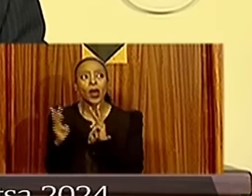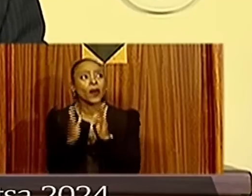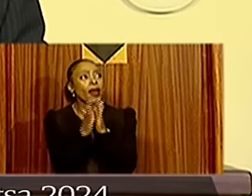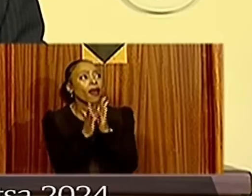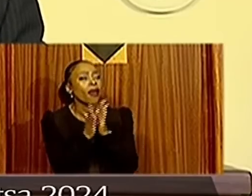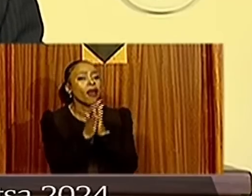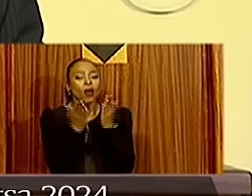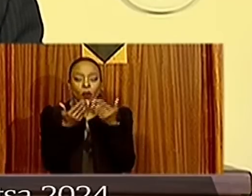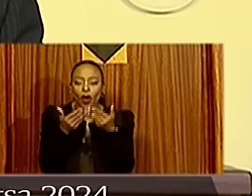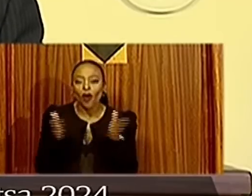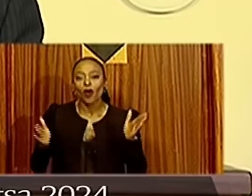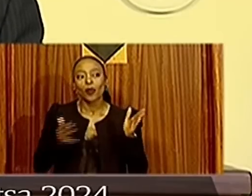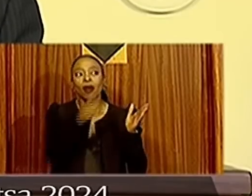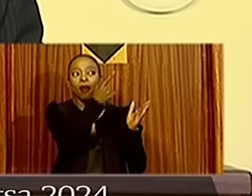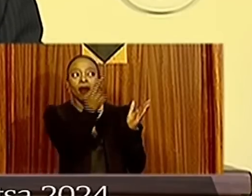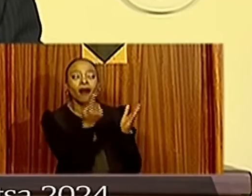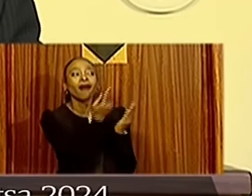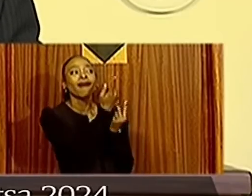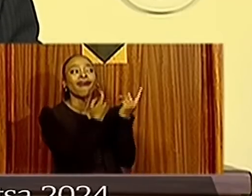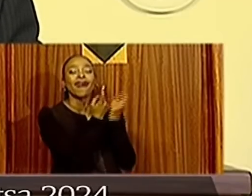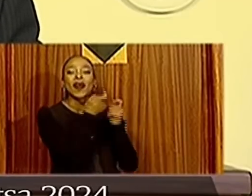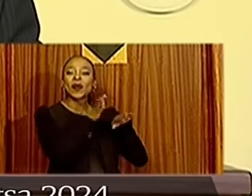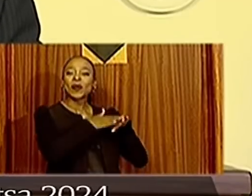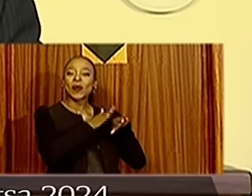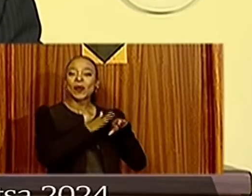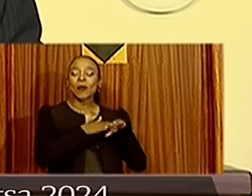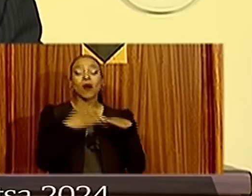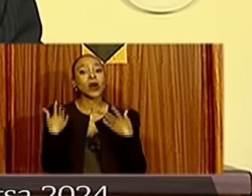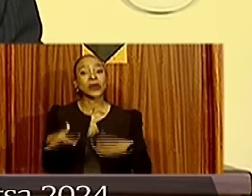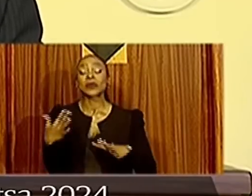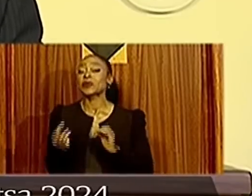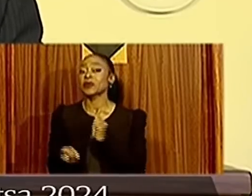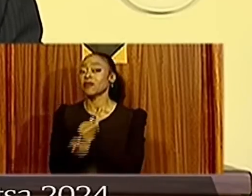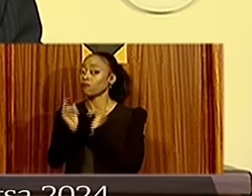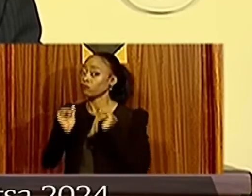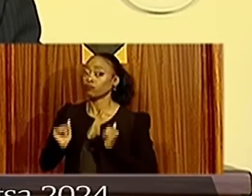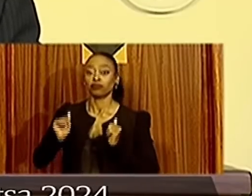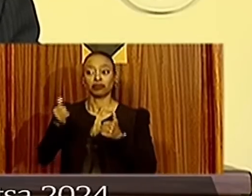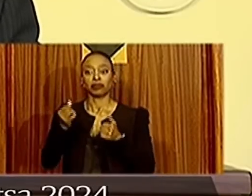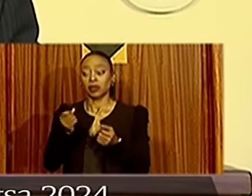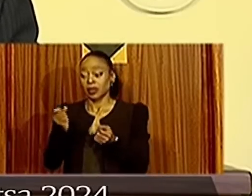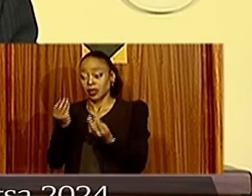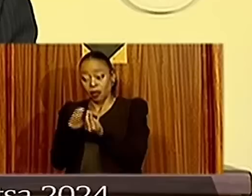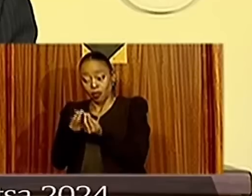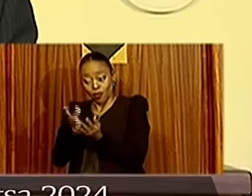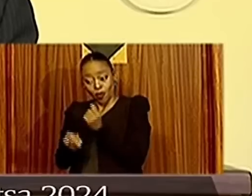capacity on a scale that is unprecedented in our country's history.